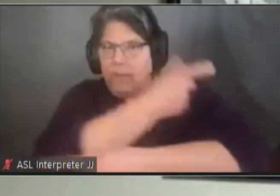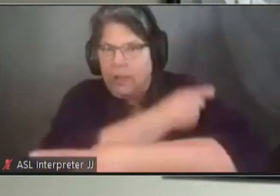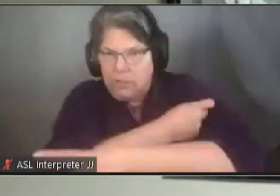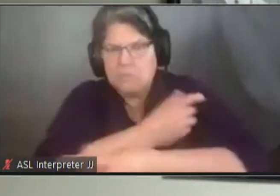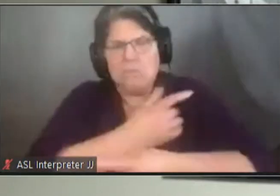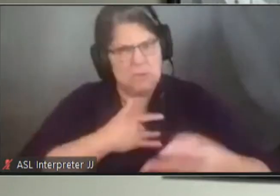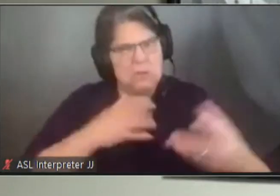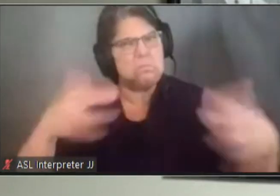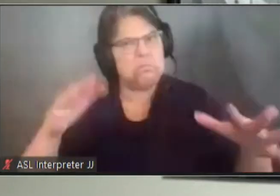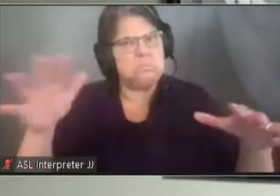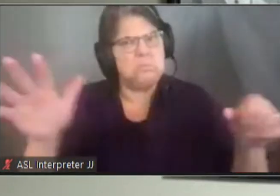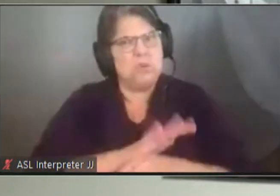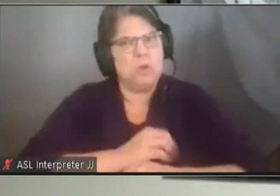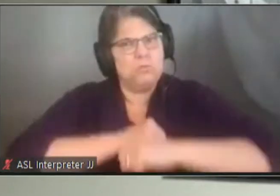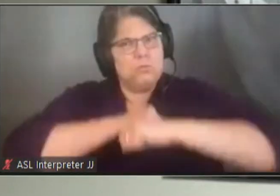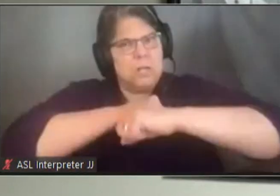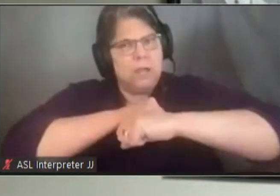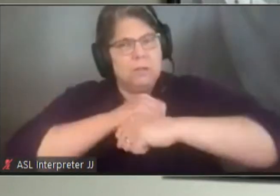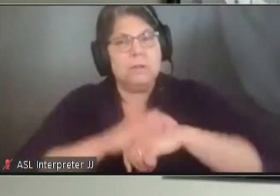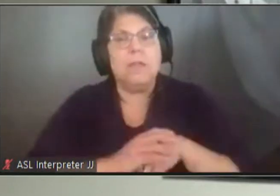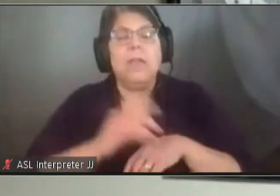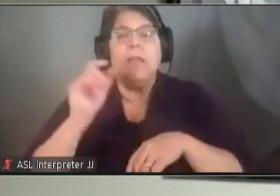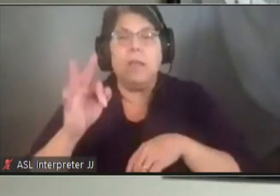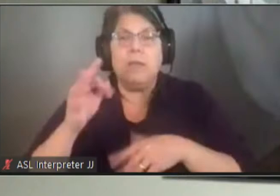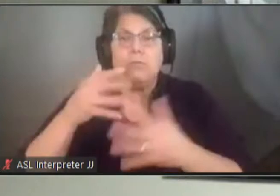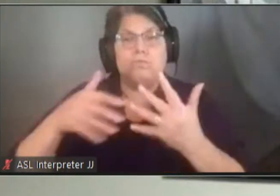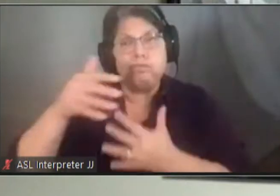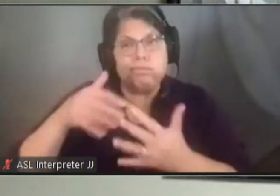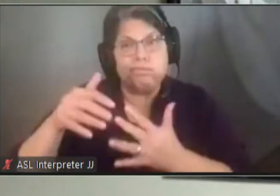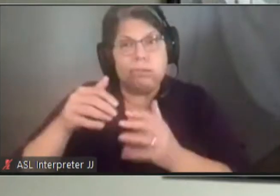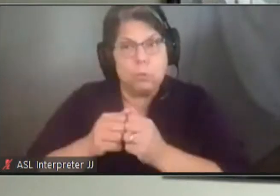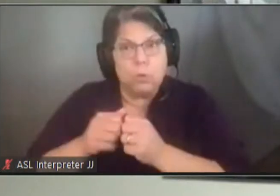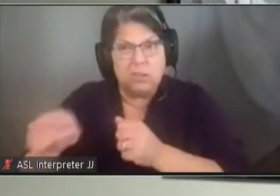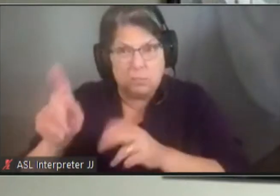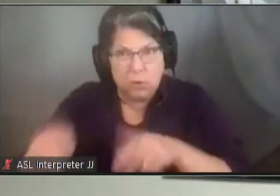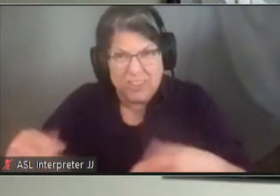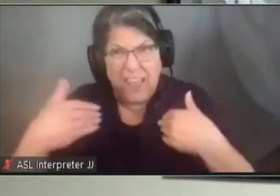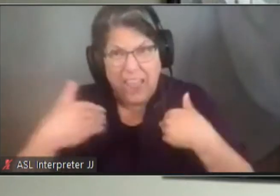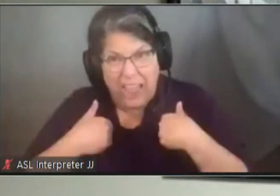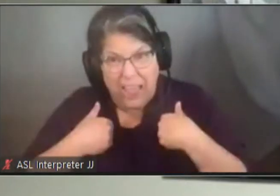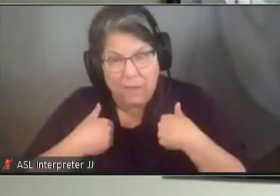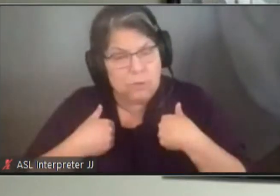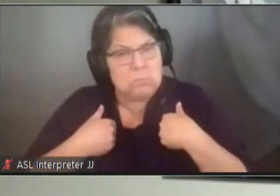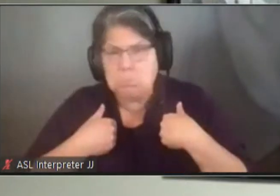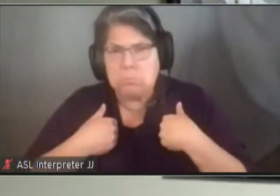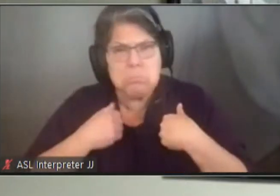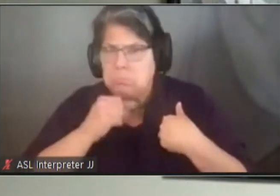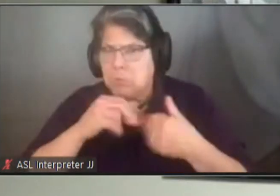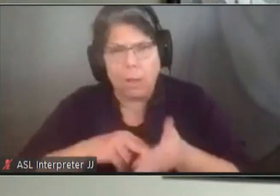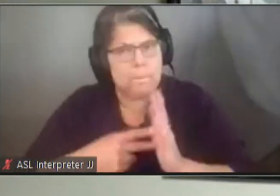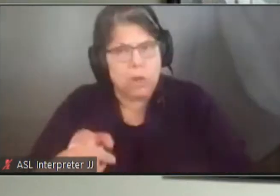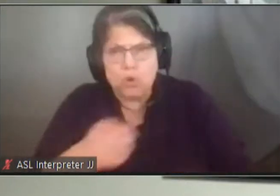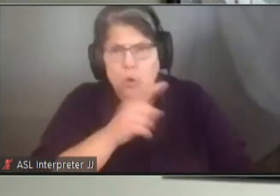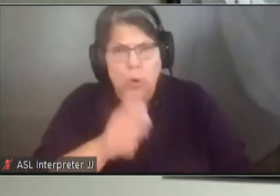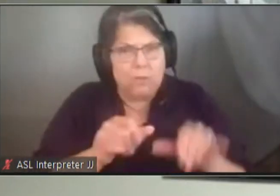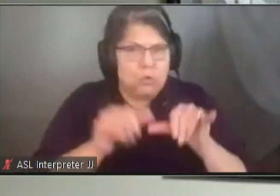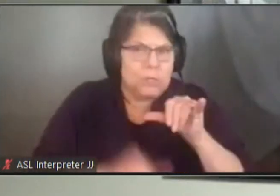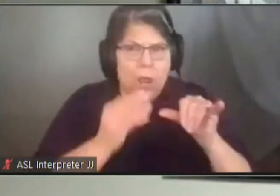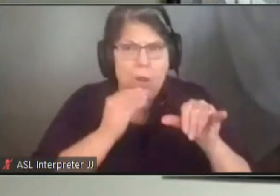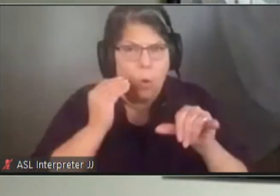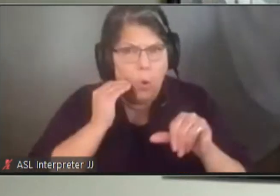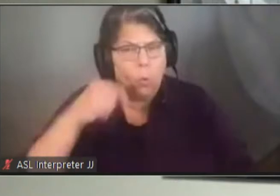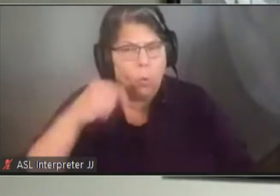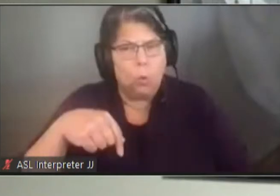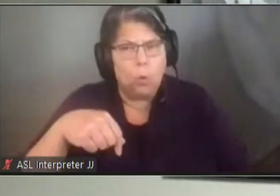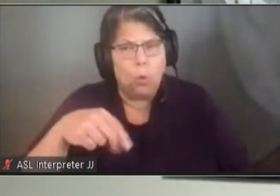vaccines. If you have in close contact with a case, there is no need to quarantine. This advice